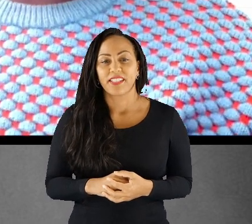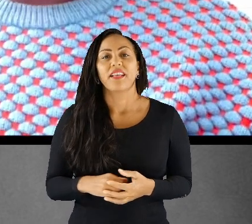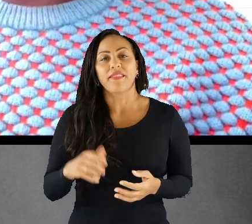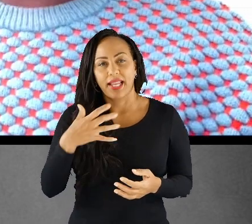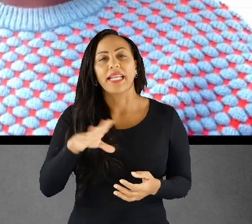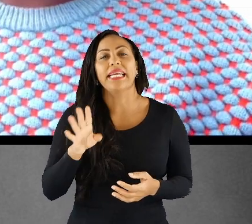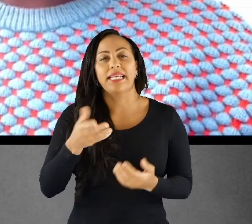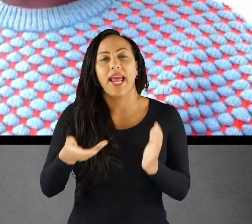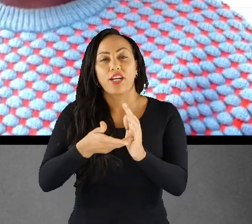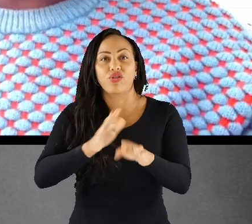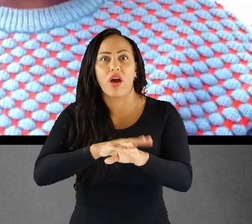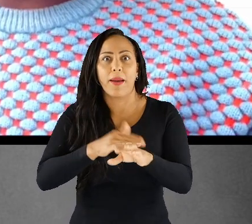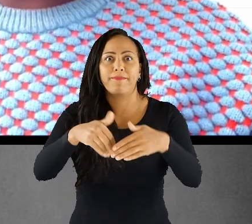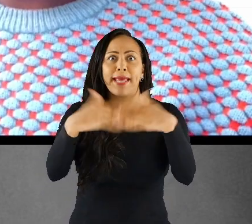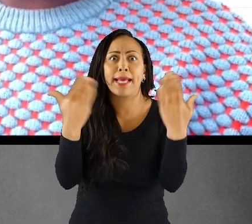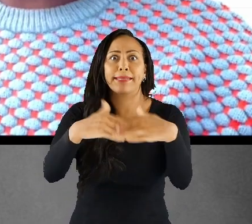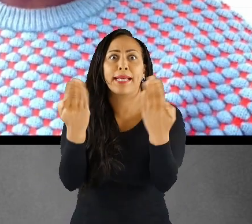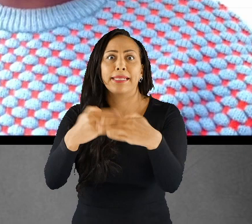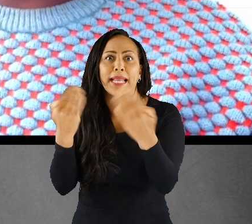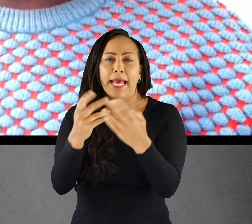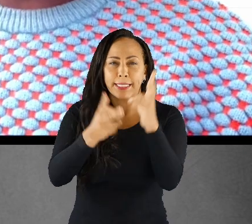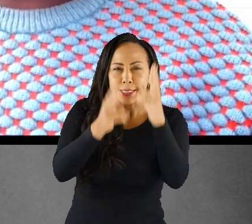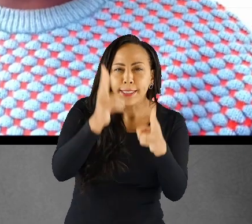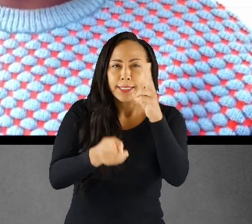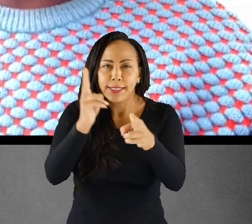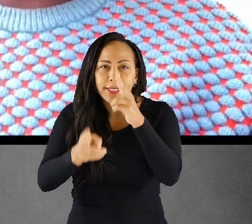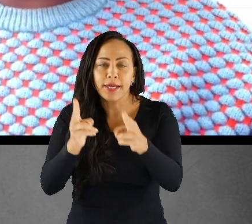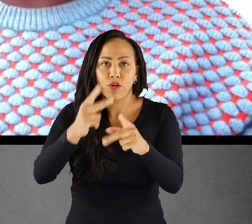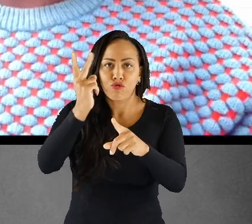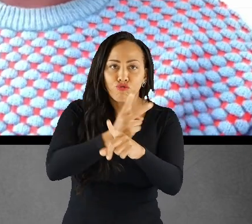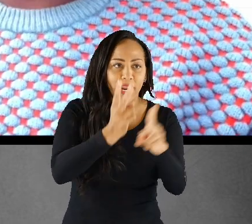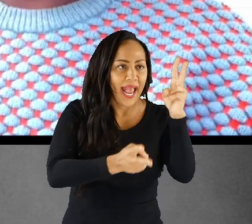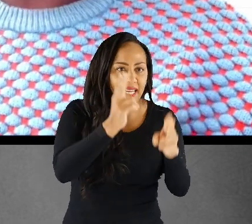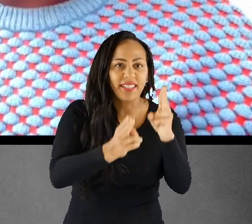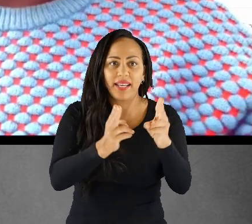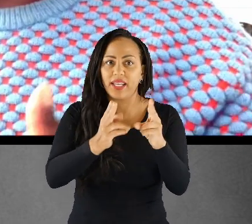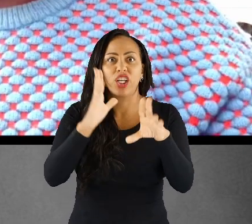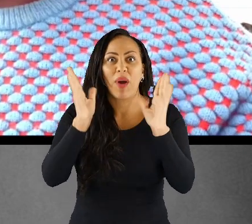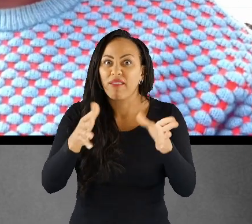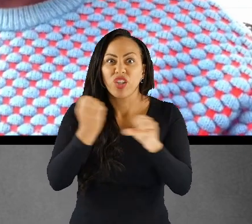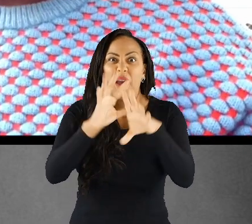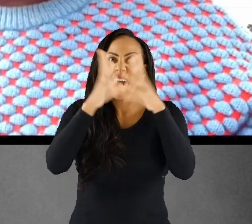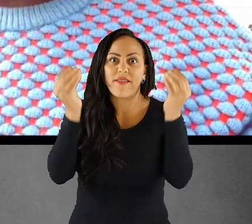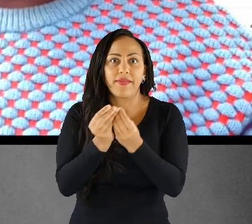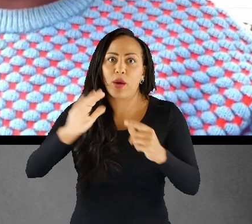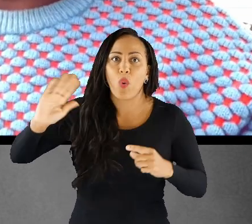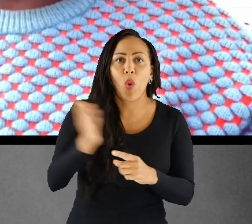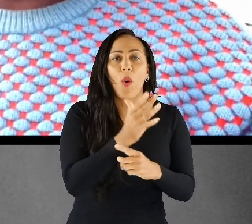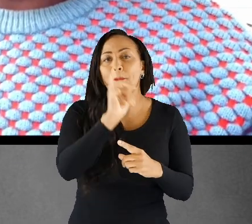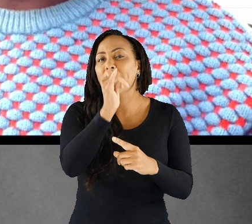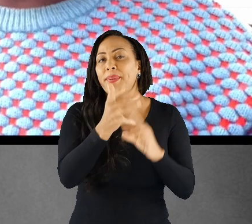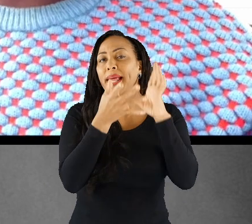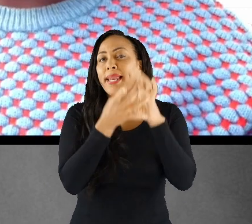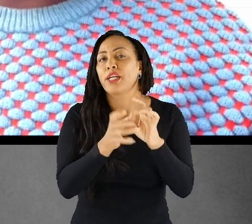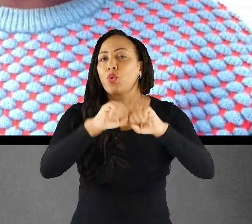days re-editing it because it just didn't look right. And once you do one re-editing it, you've got to do it all, because especially if it's part of